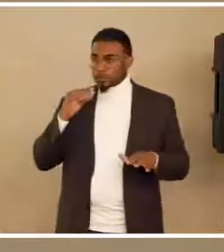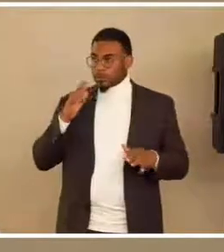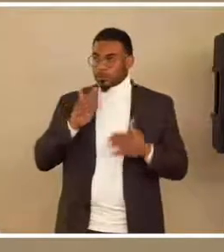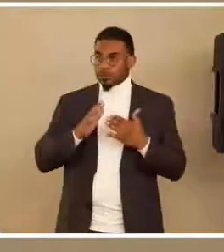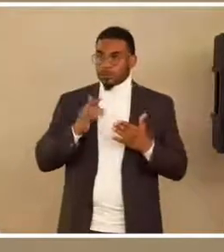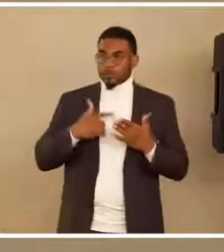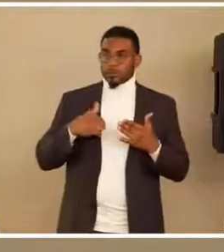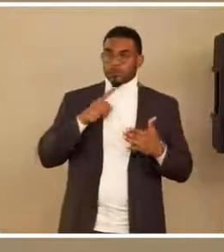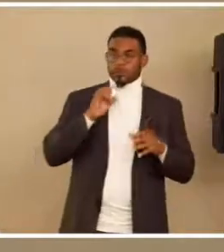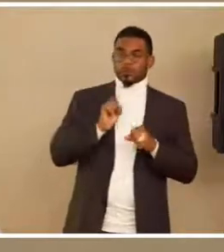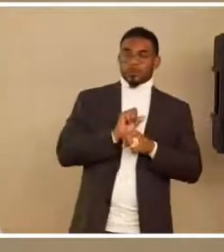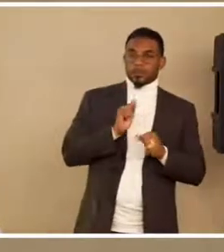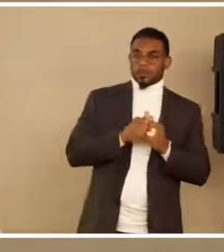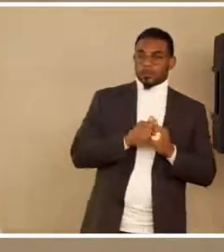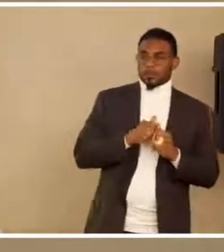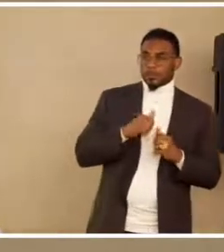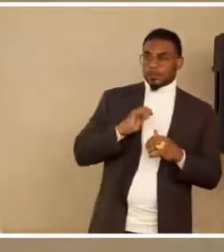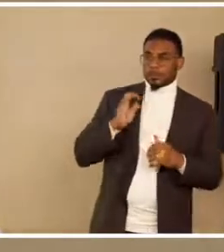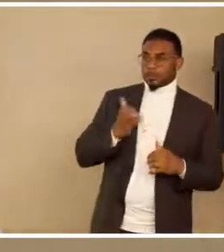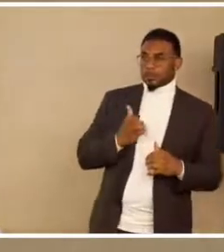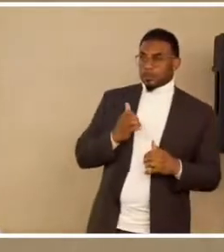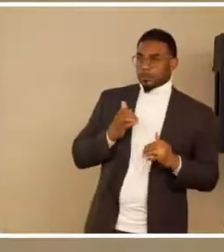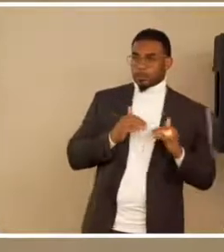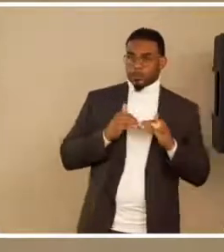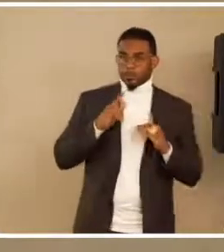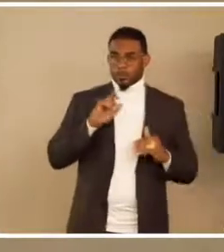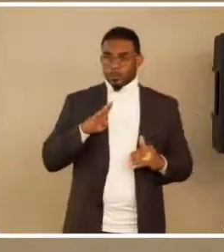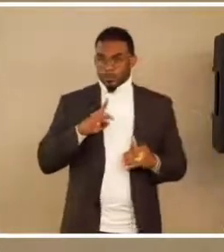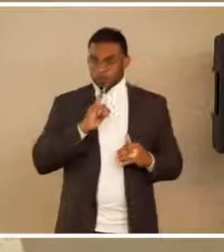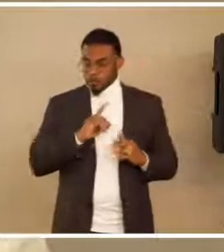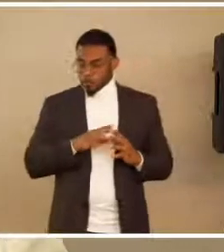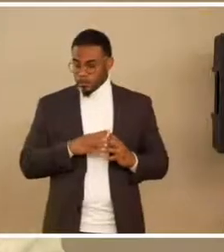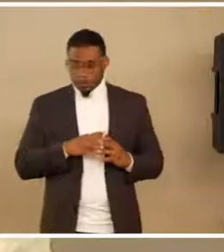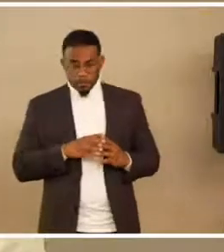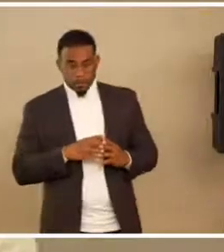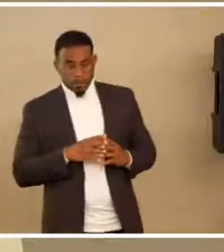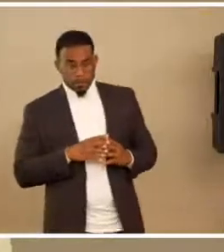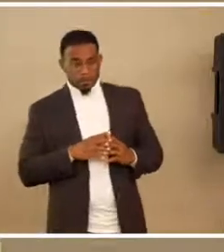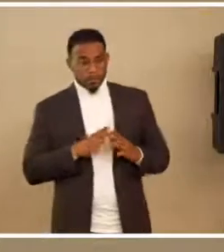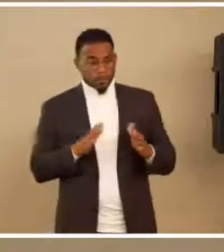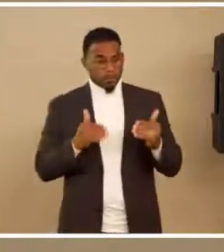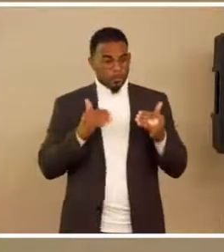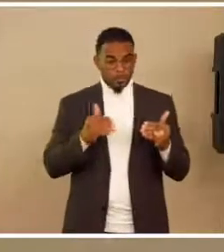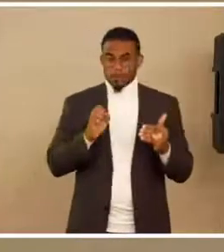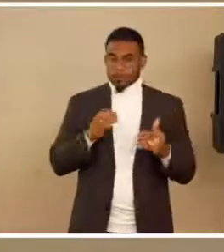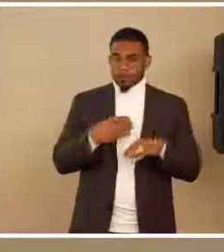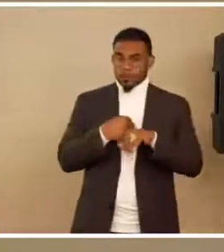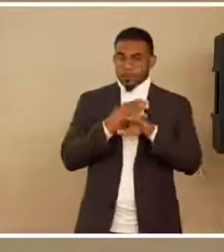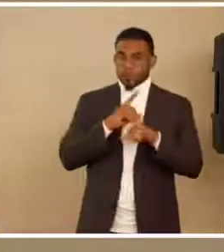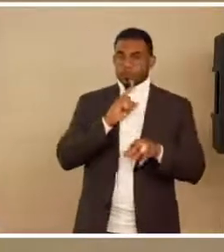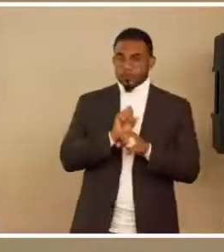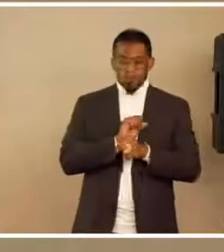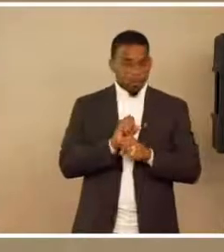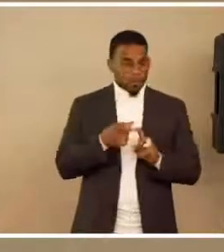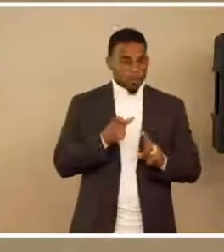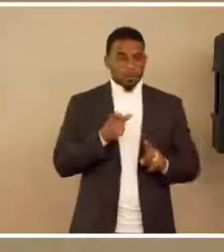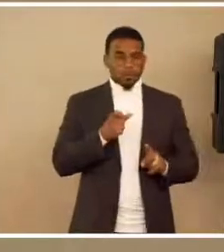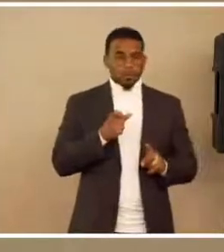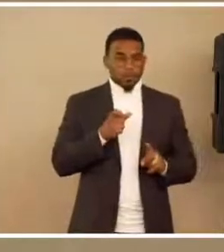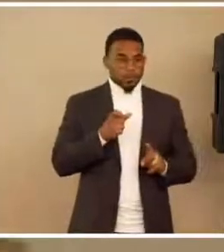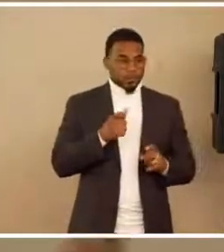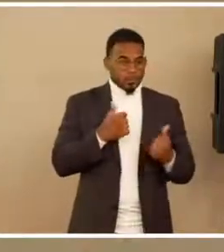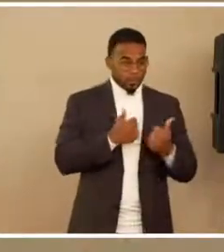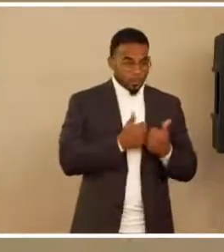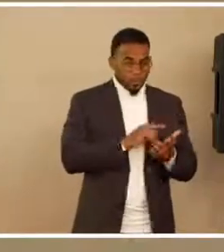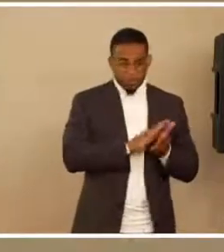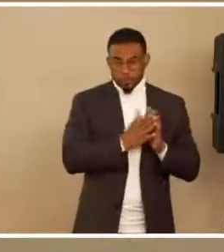of what we are working with in our equity lab is the movement of virtual reality from gaming